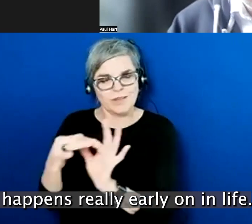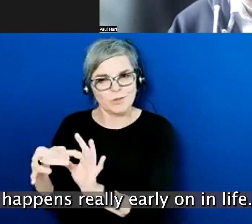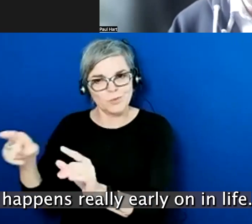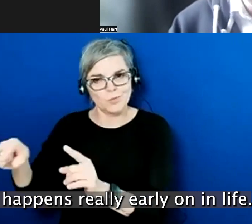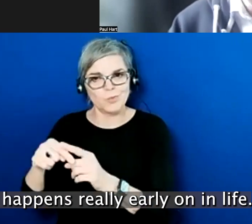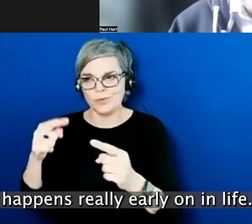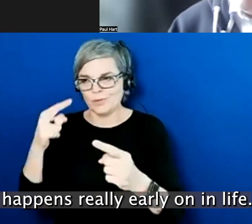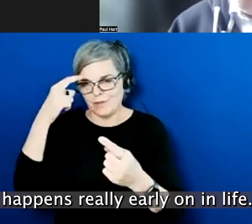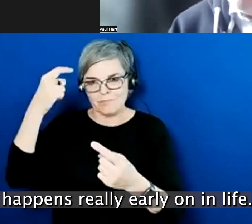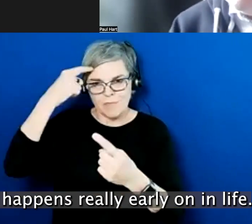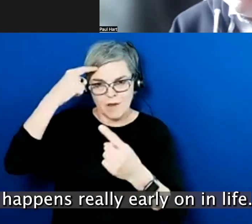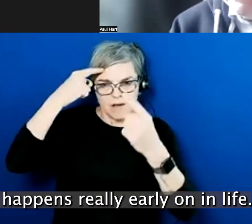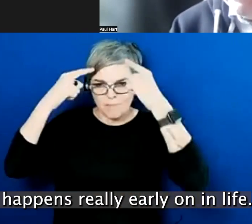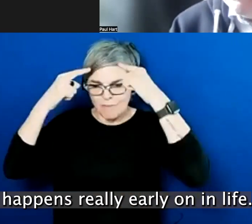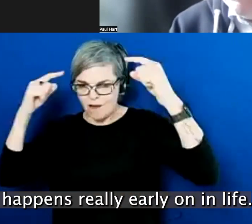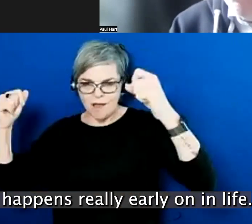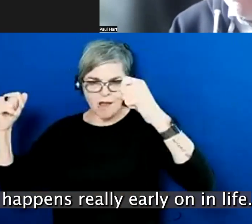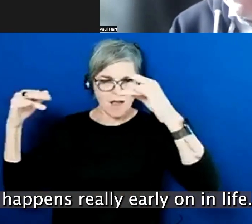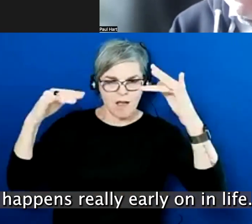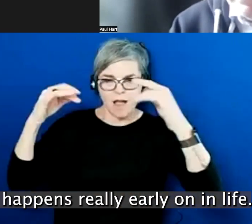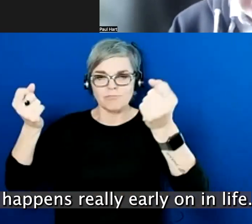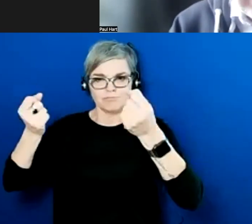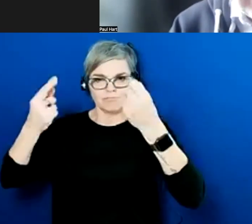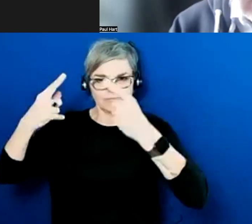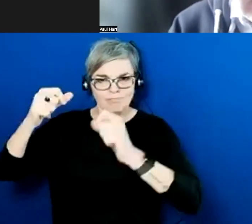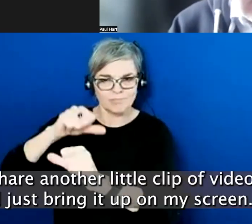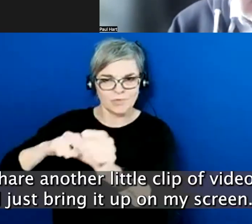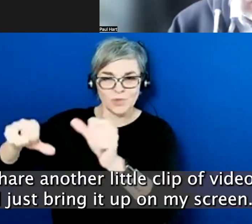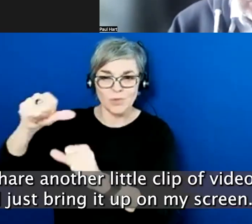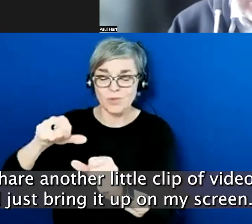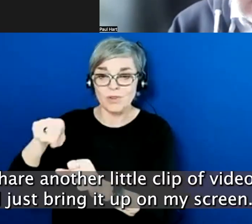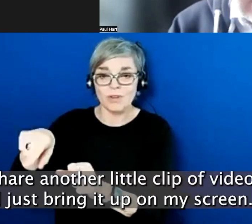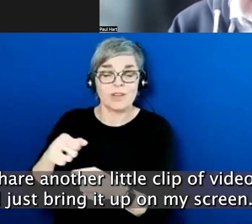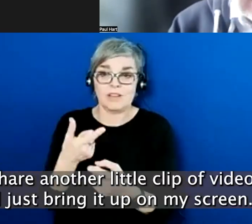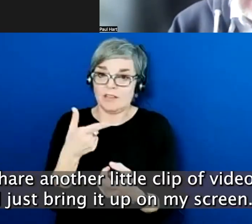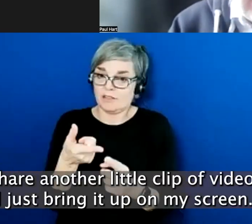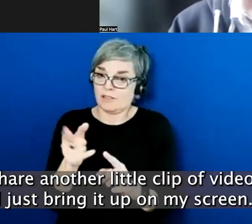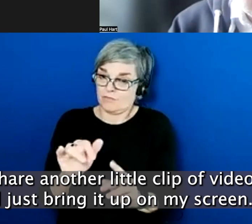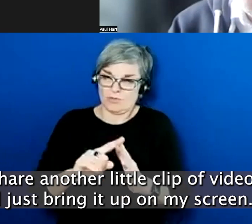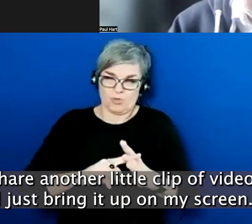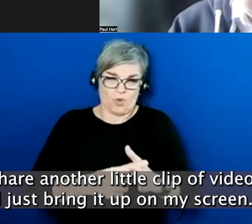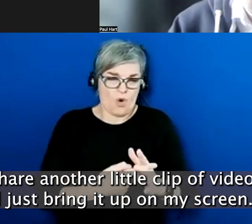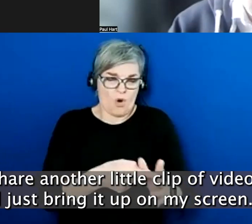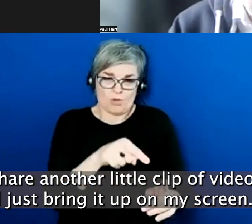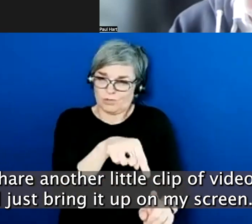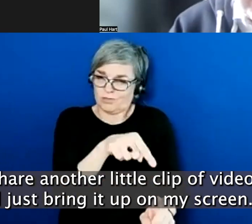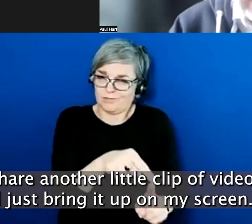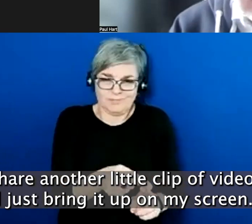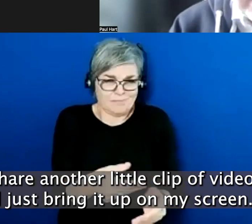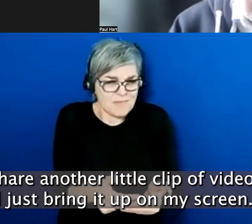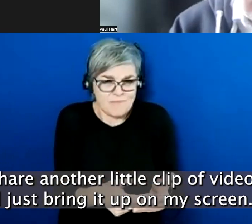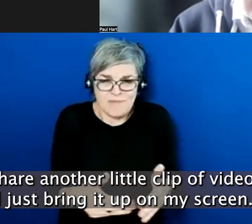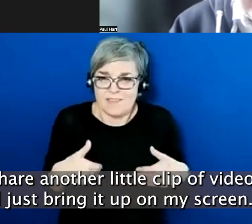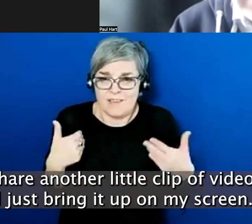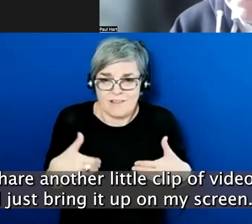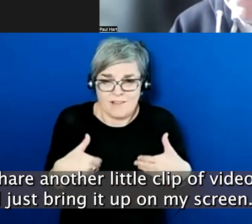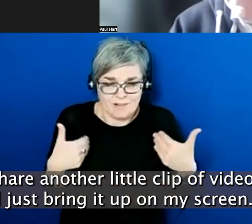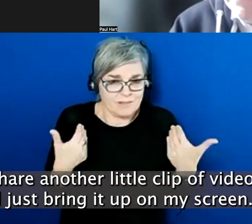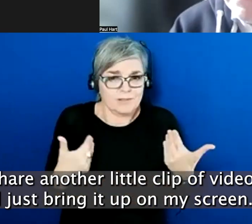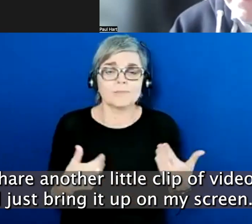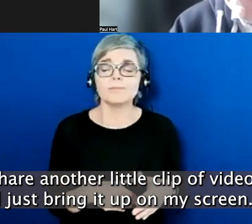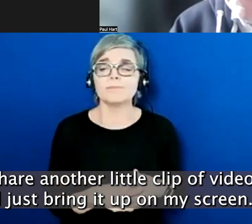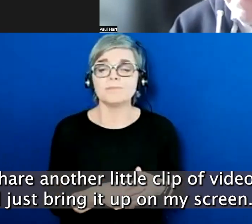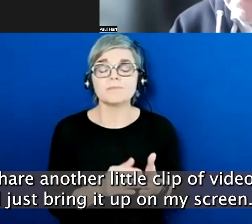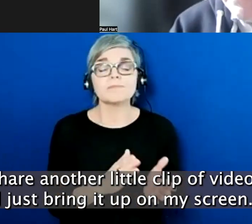and it happens really early on in life. I will share another little clip of